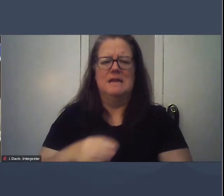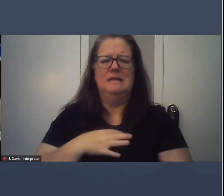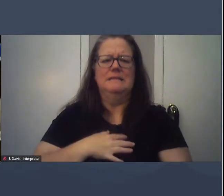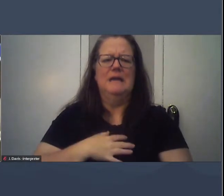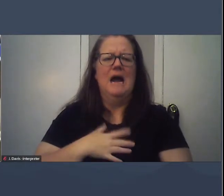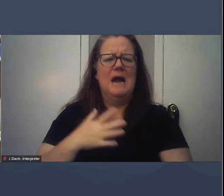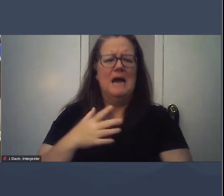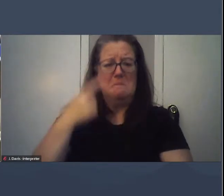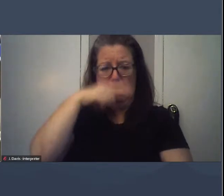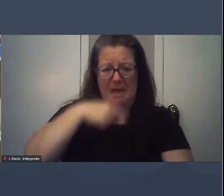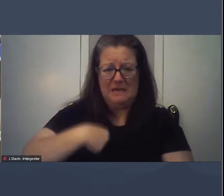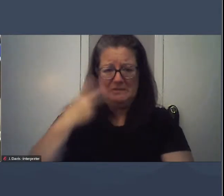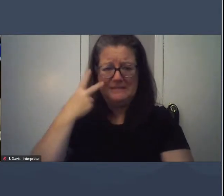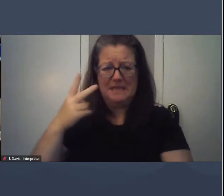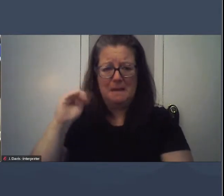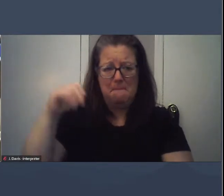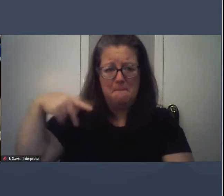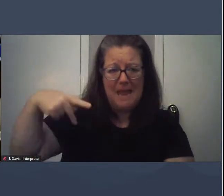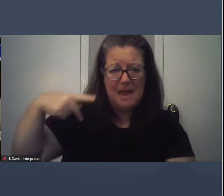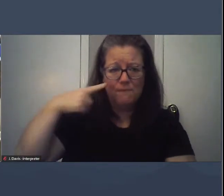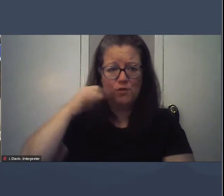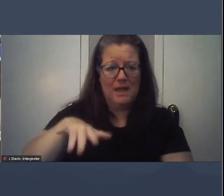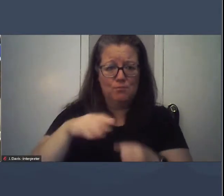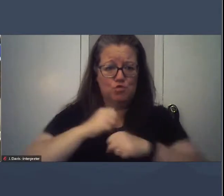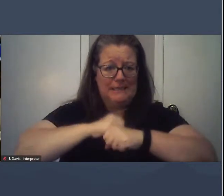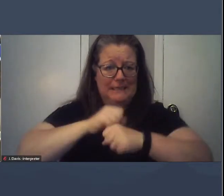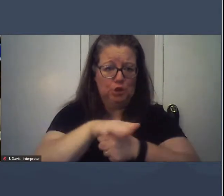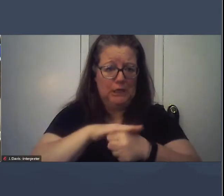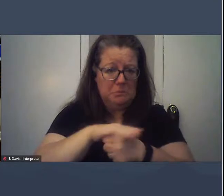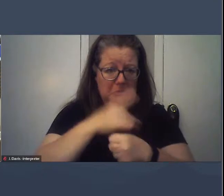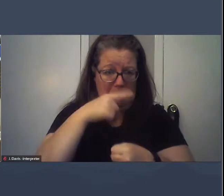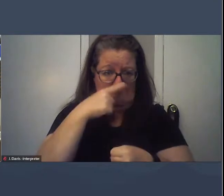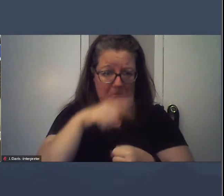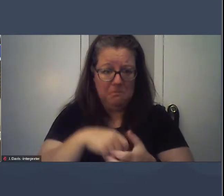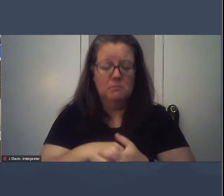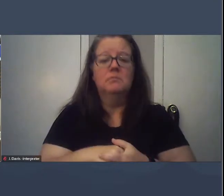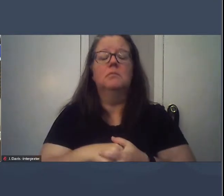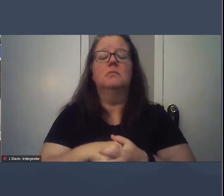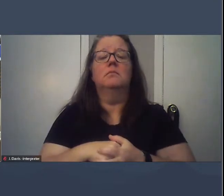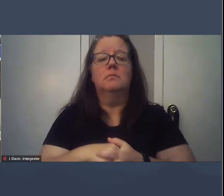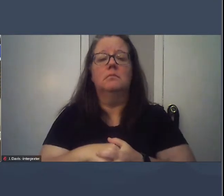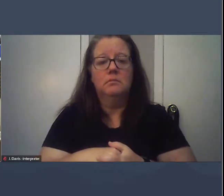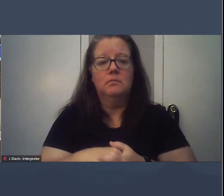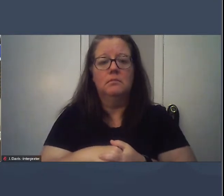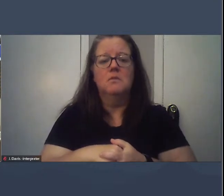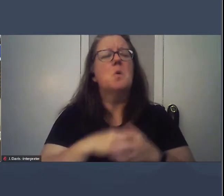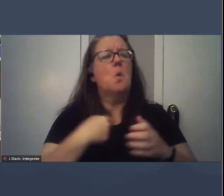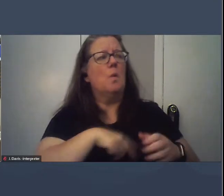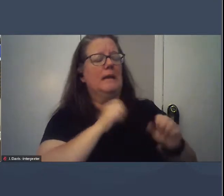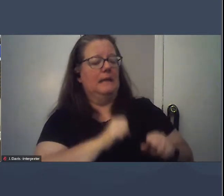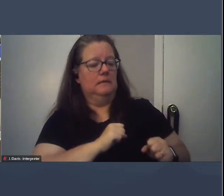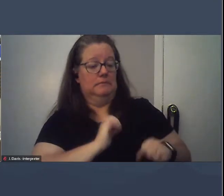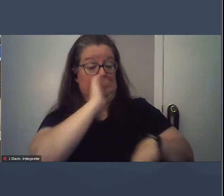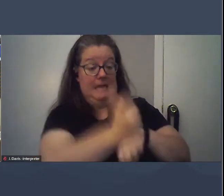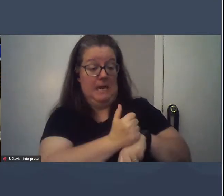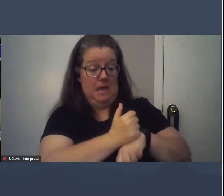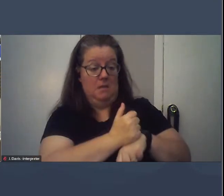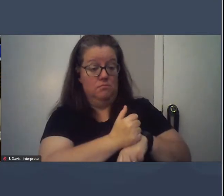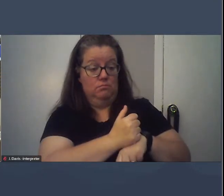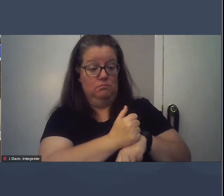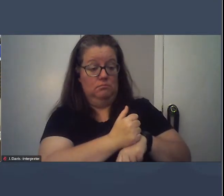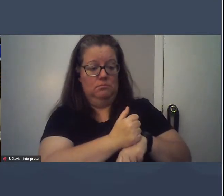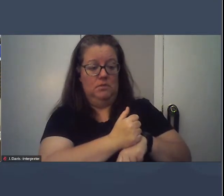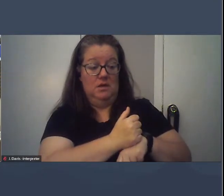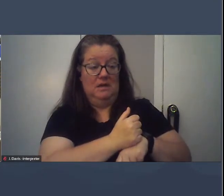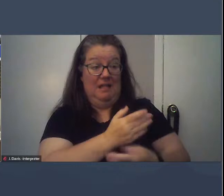map of the wellhead protection area? You have to go look at it. Yeah, you can. We can set you up a time. We don't release it to